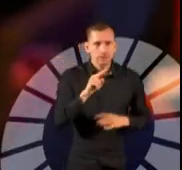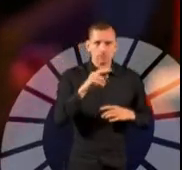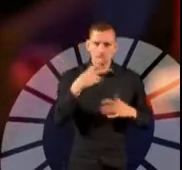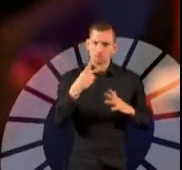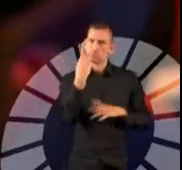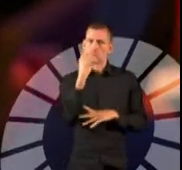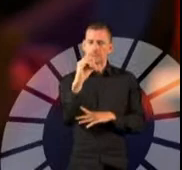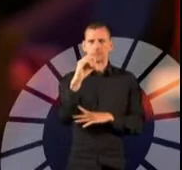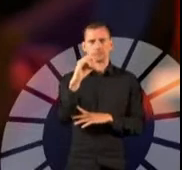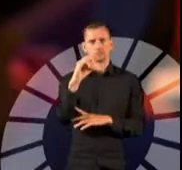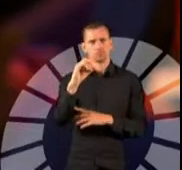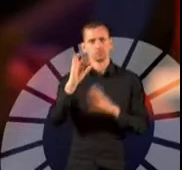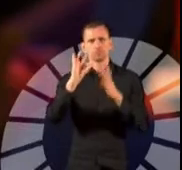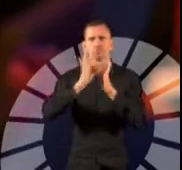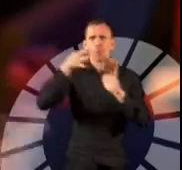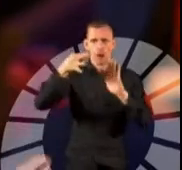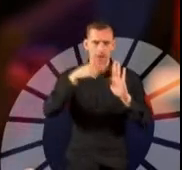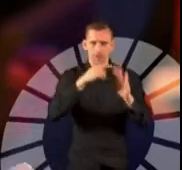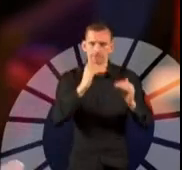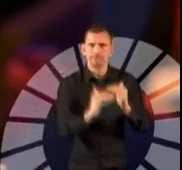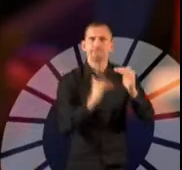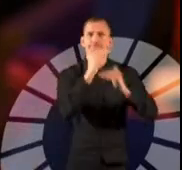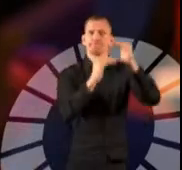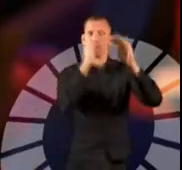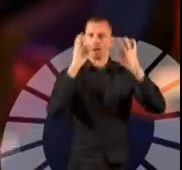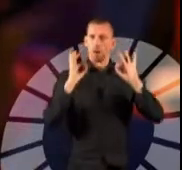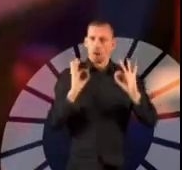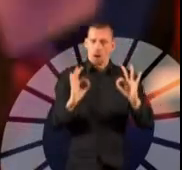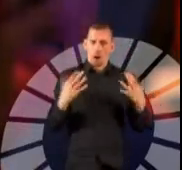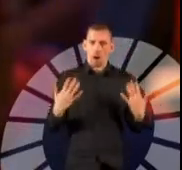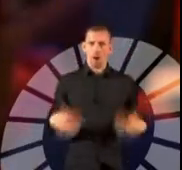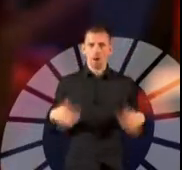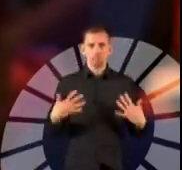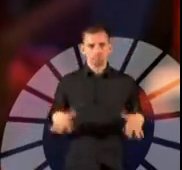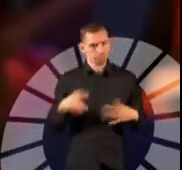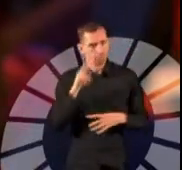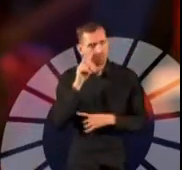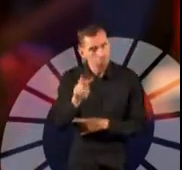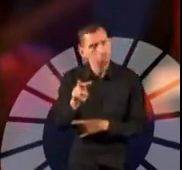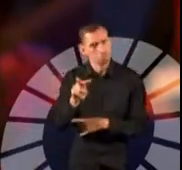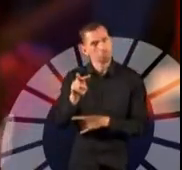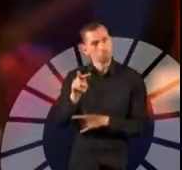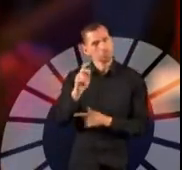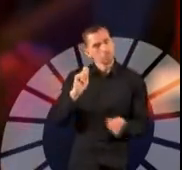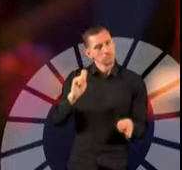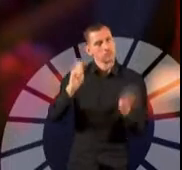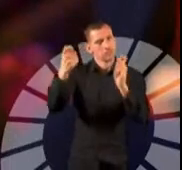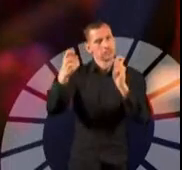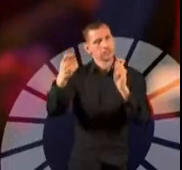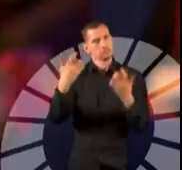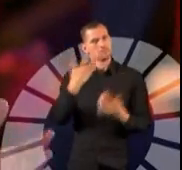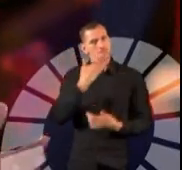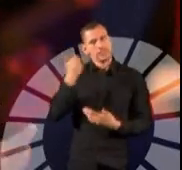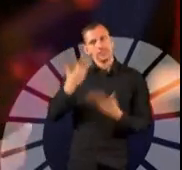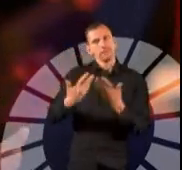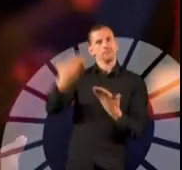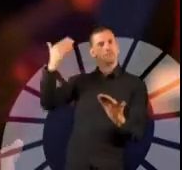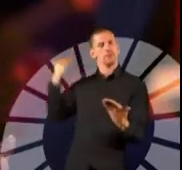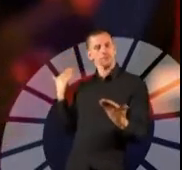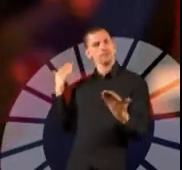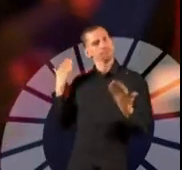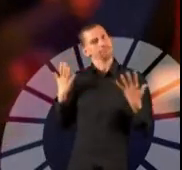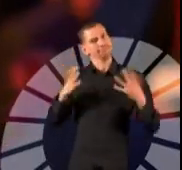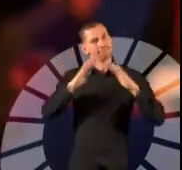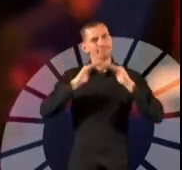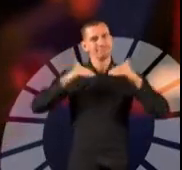of young girls who finish their primary education. So that is indeed progress, and we must continue in this vein. This progress is very